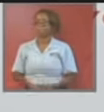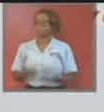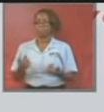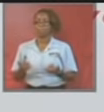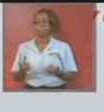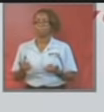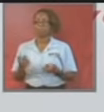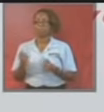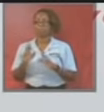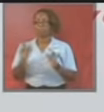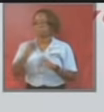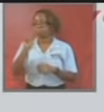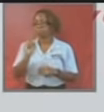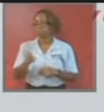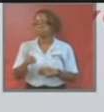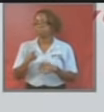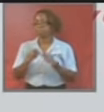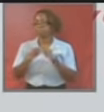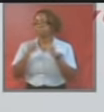questions.